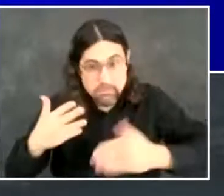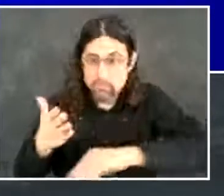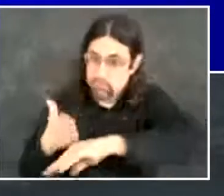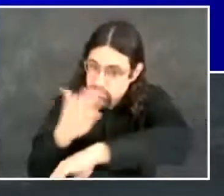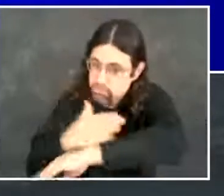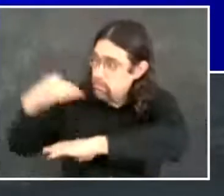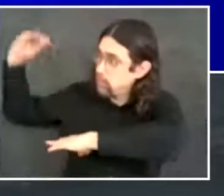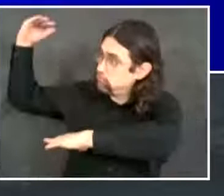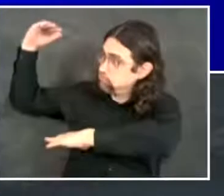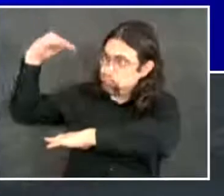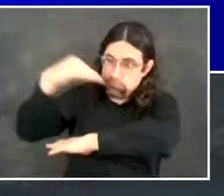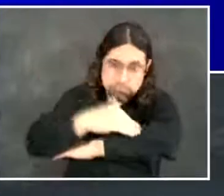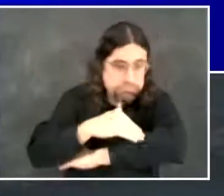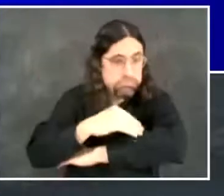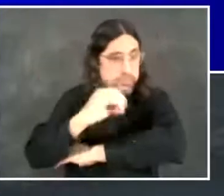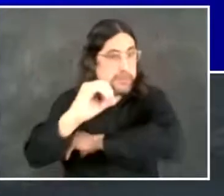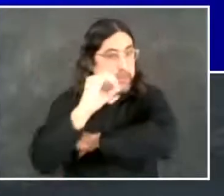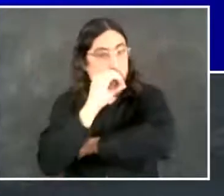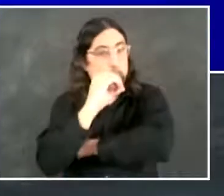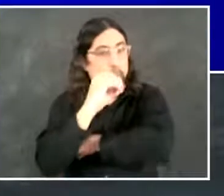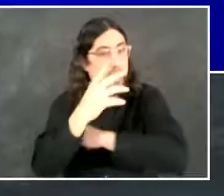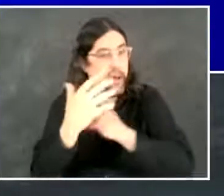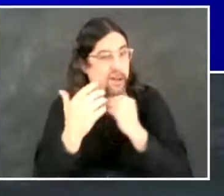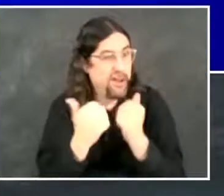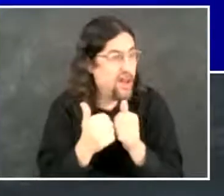building and these numbers continuing to go down.